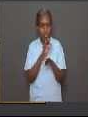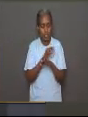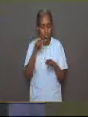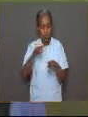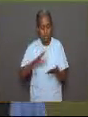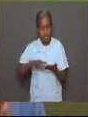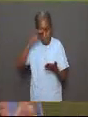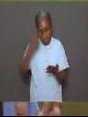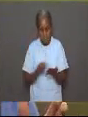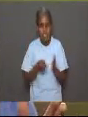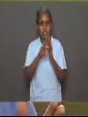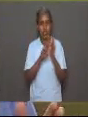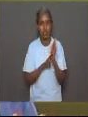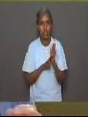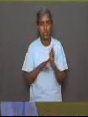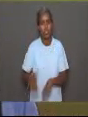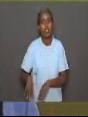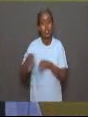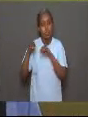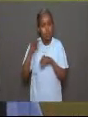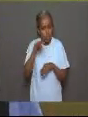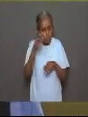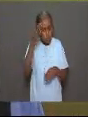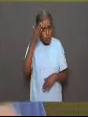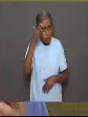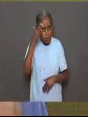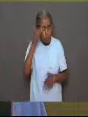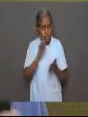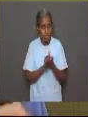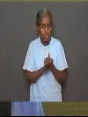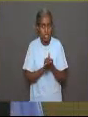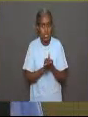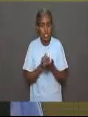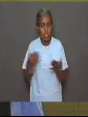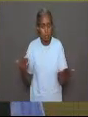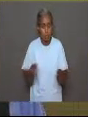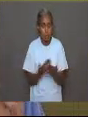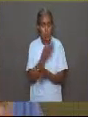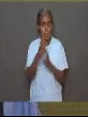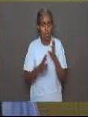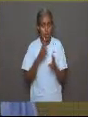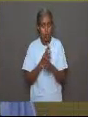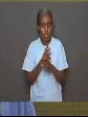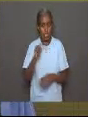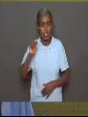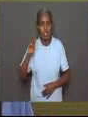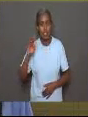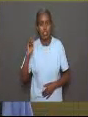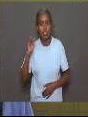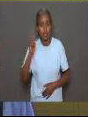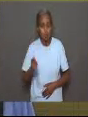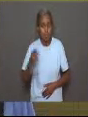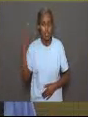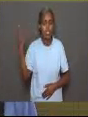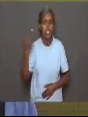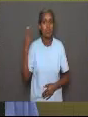unit. Students, did you know that in the modern world, trigonometry is used